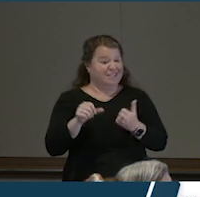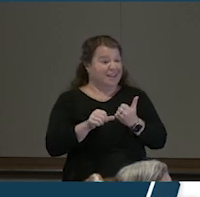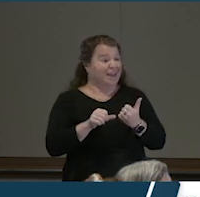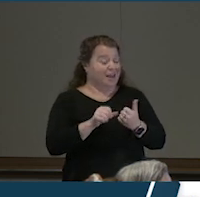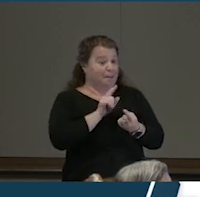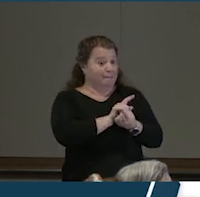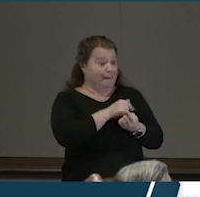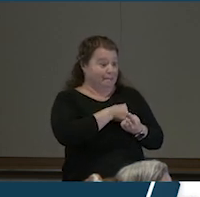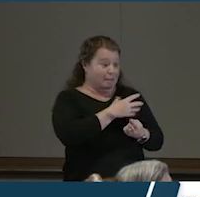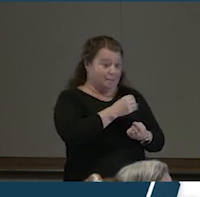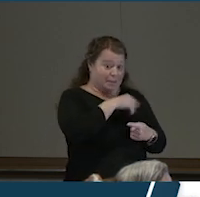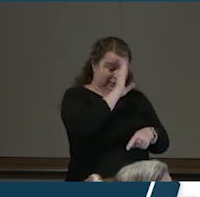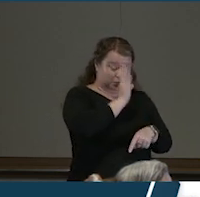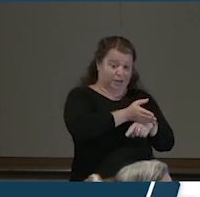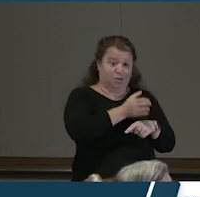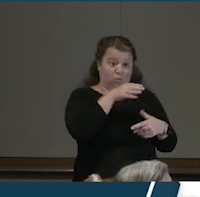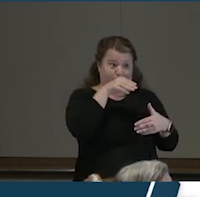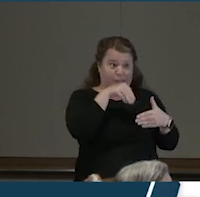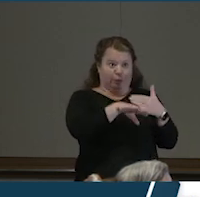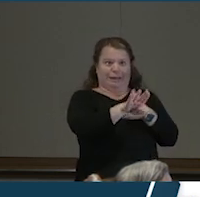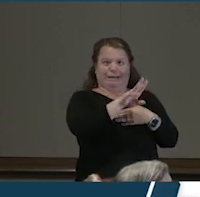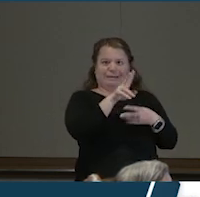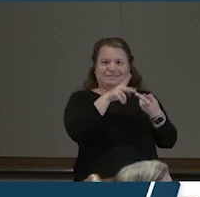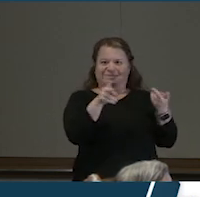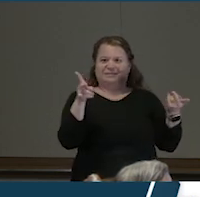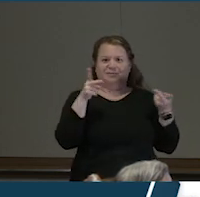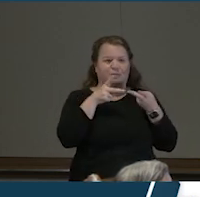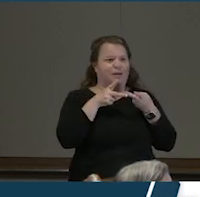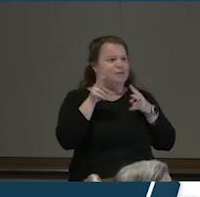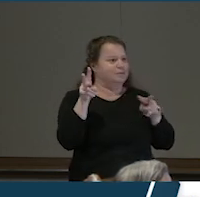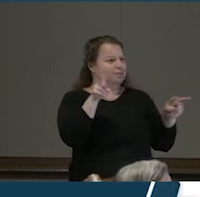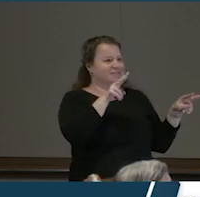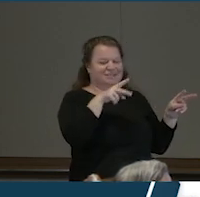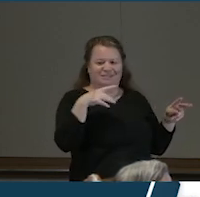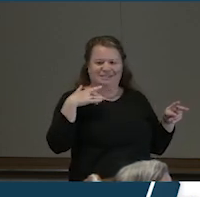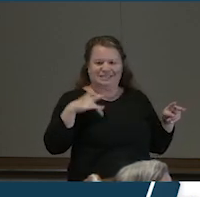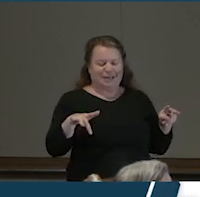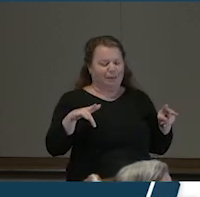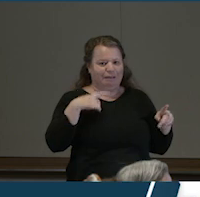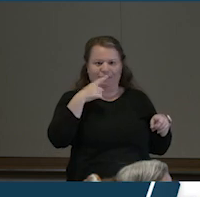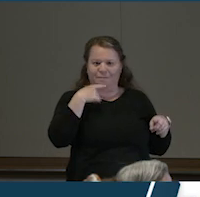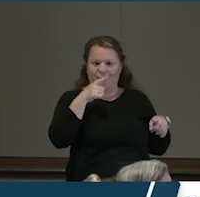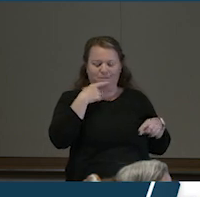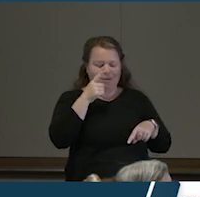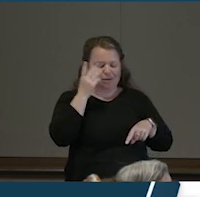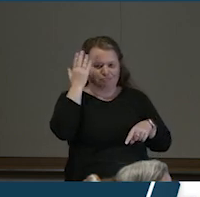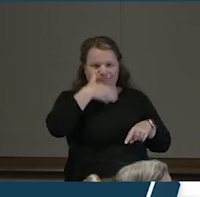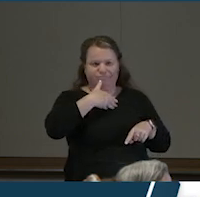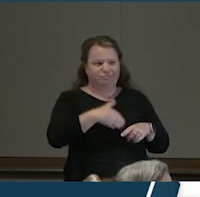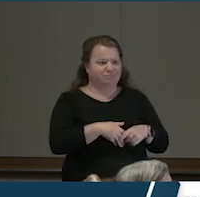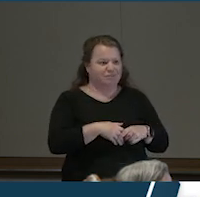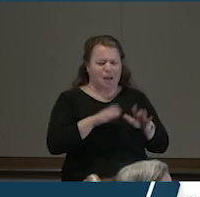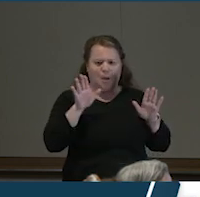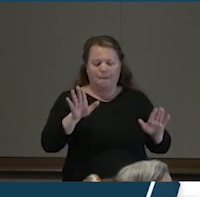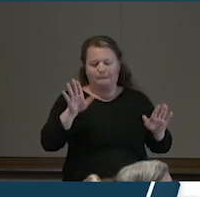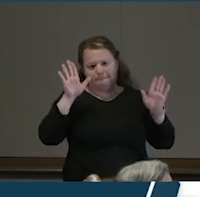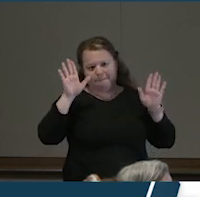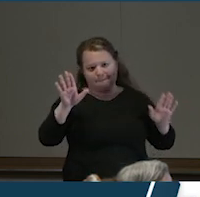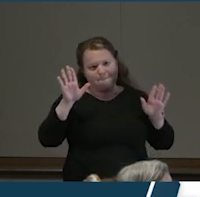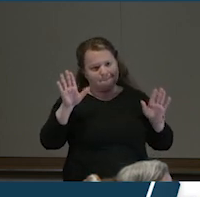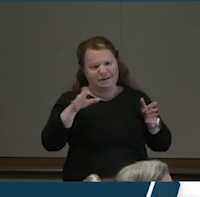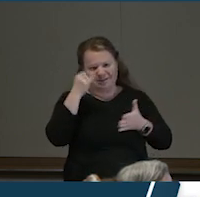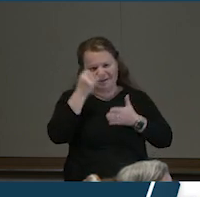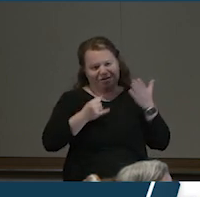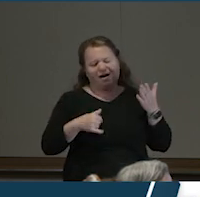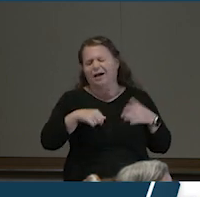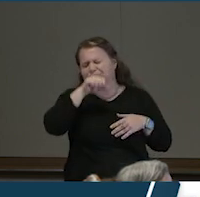son. They took us into places that the public does not get to see. Some of the most amazing art. I